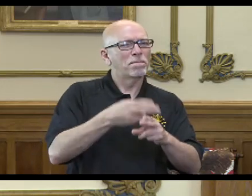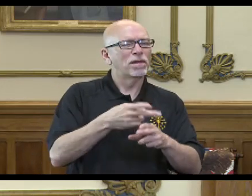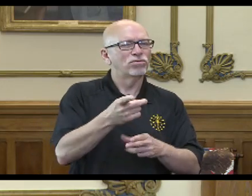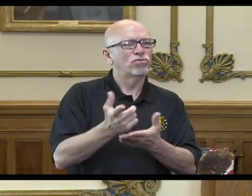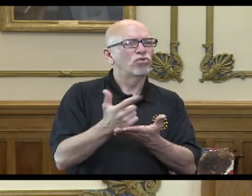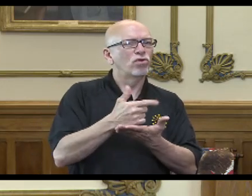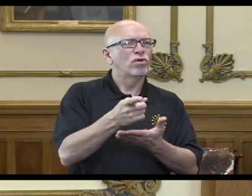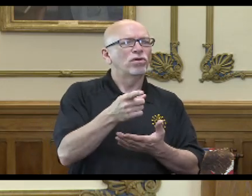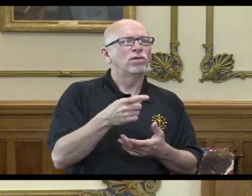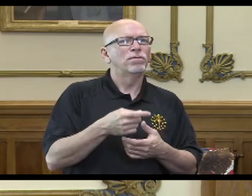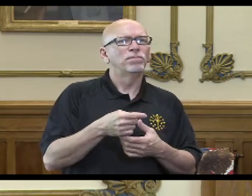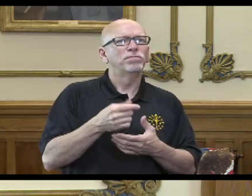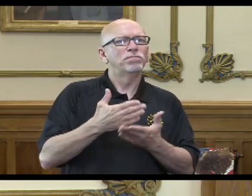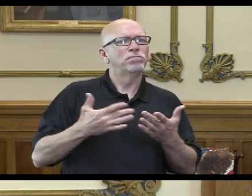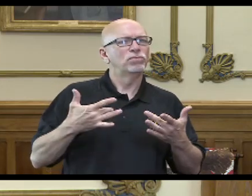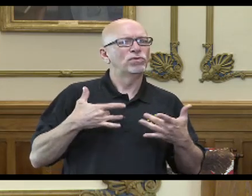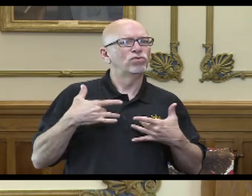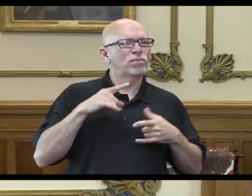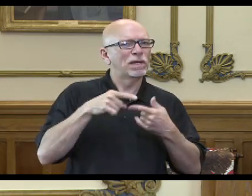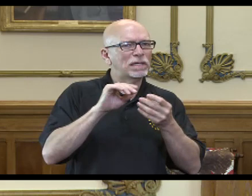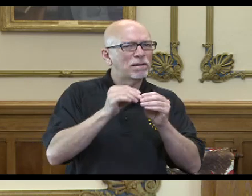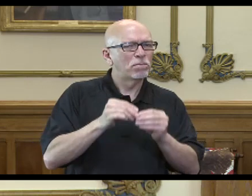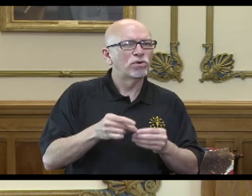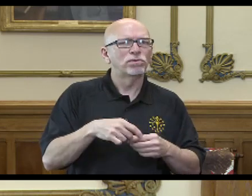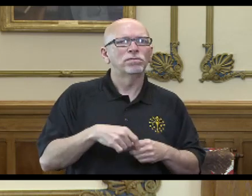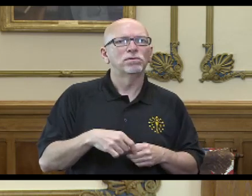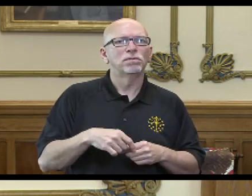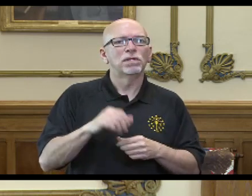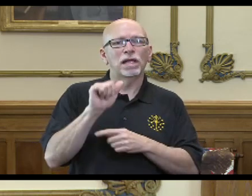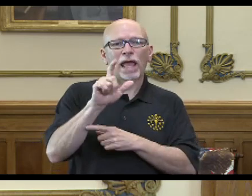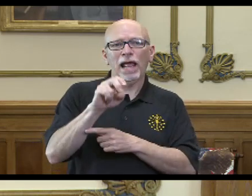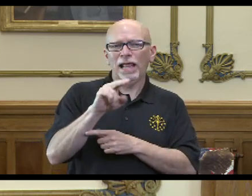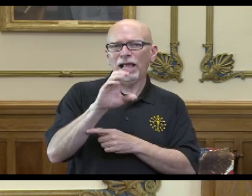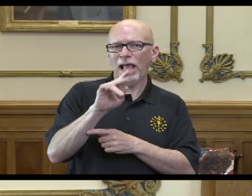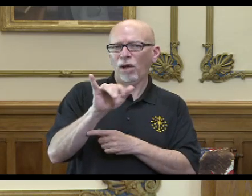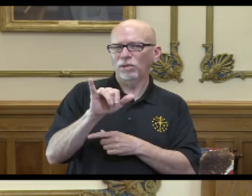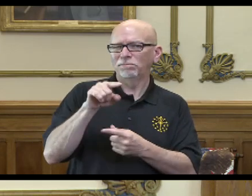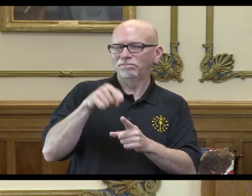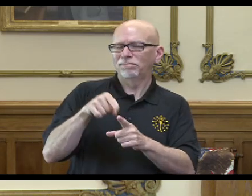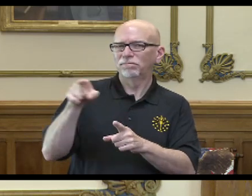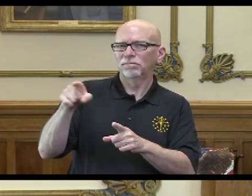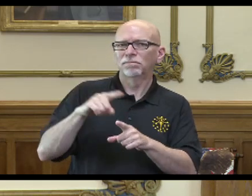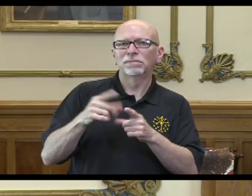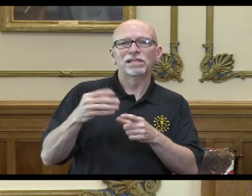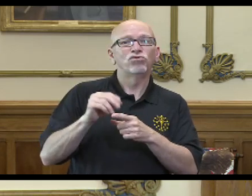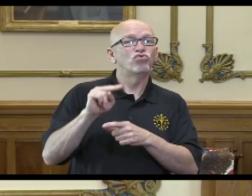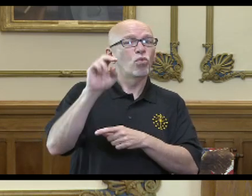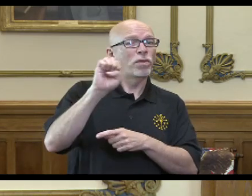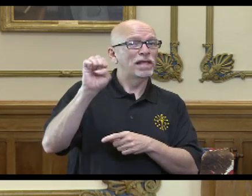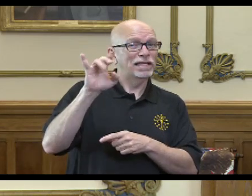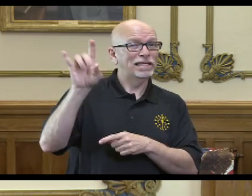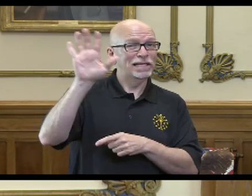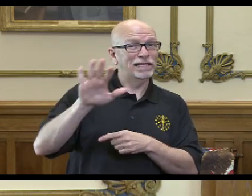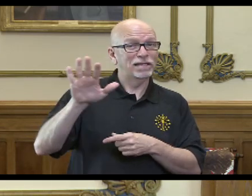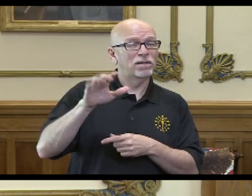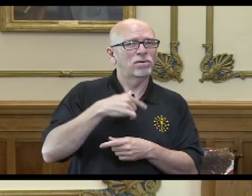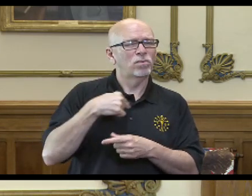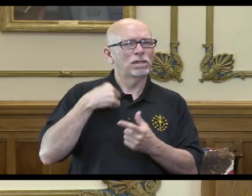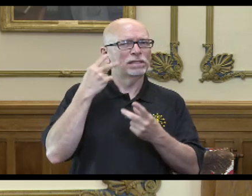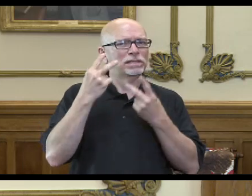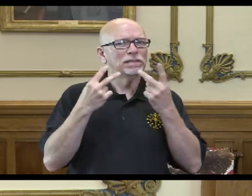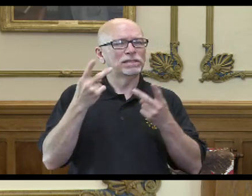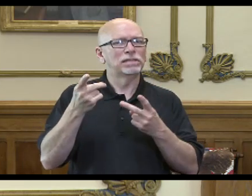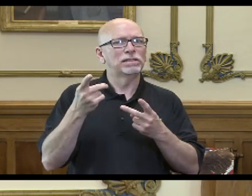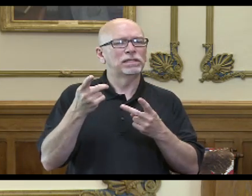earlier about some concern about numbers in Allen County specifically, but up here in Northeast Indiana, we are seeing